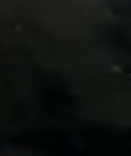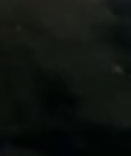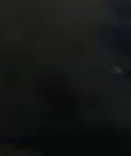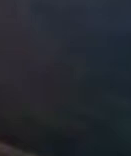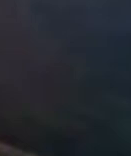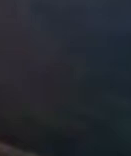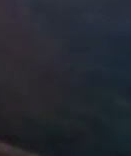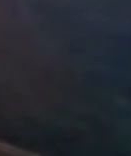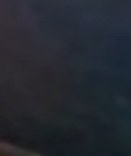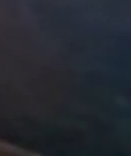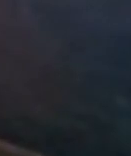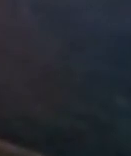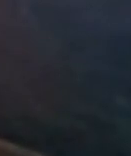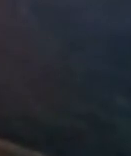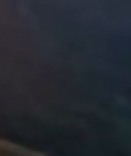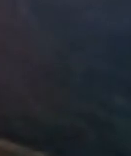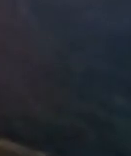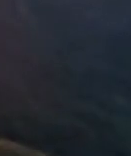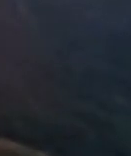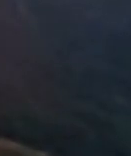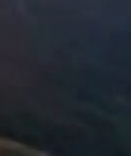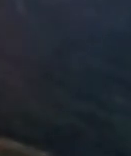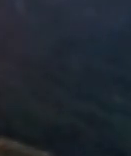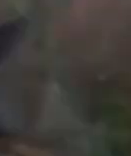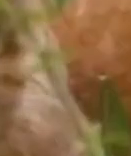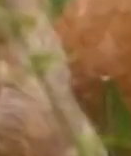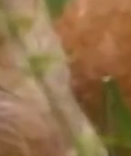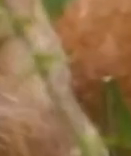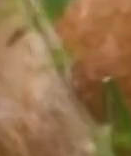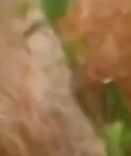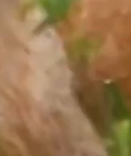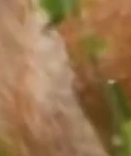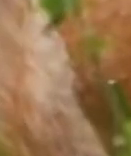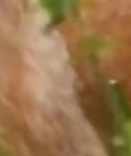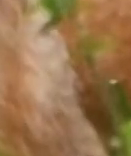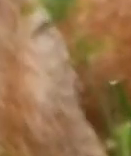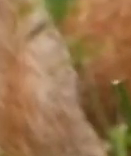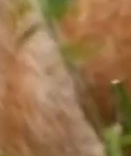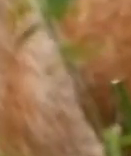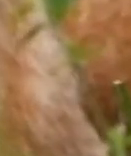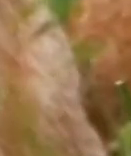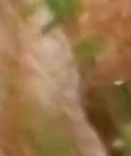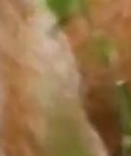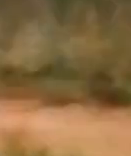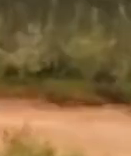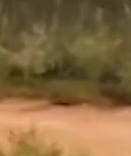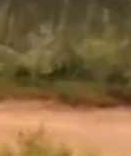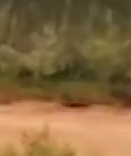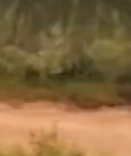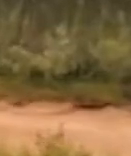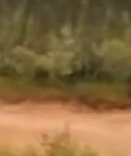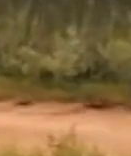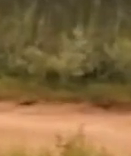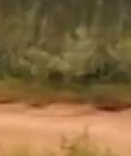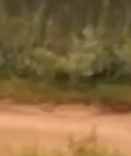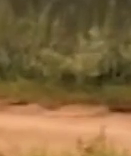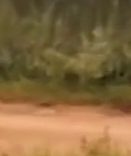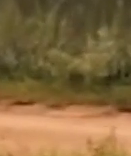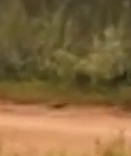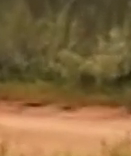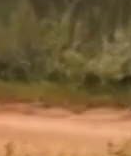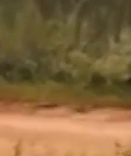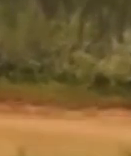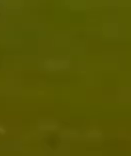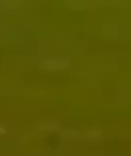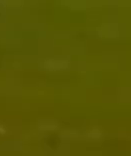unexpected. You embark on journeys to discover new worlds full of wonder. You